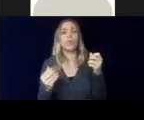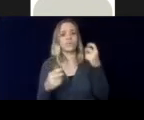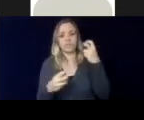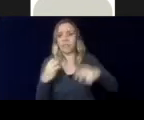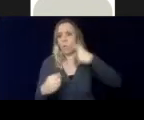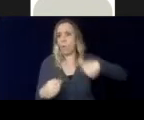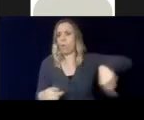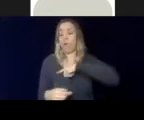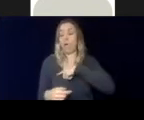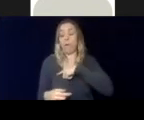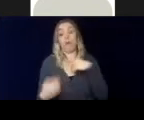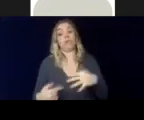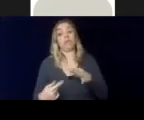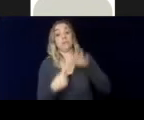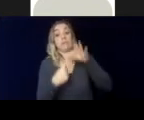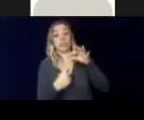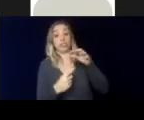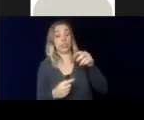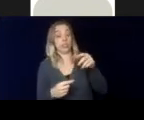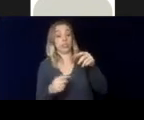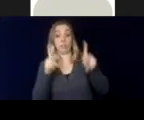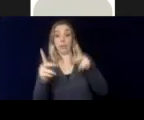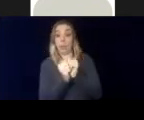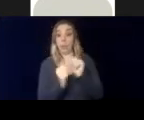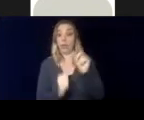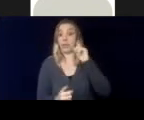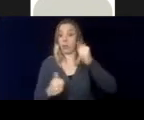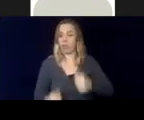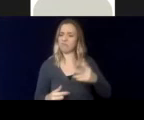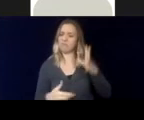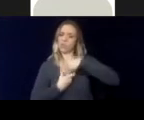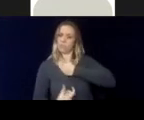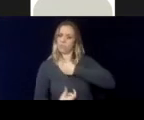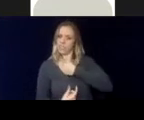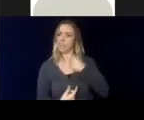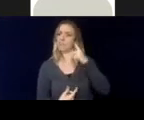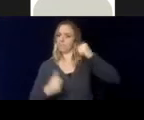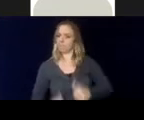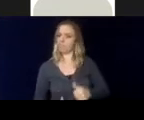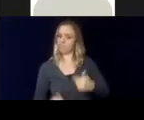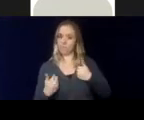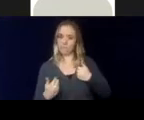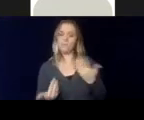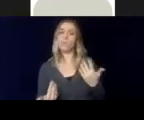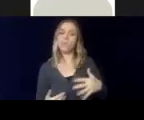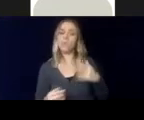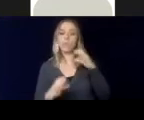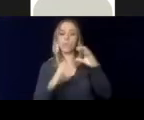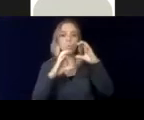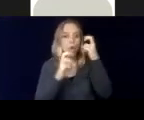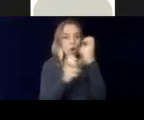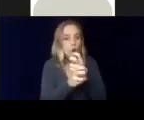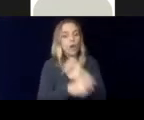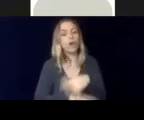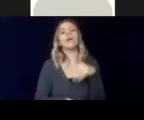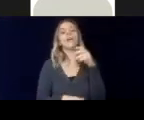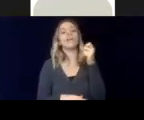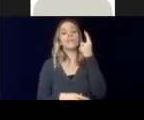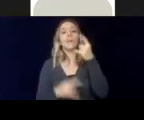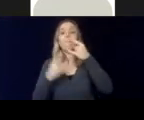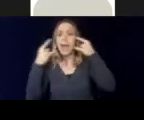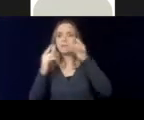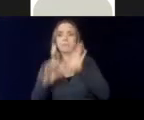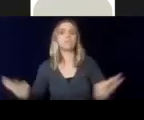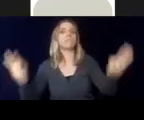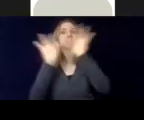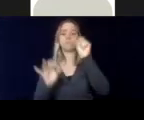bilateral hearing loss. And so while masking, we all agree, it's a critical tool to help reduce people's risk for